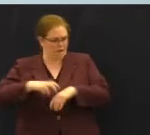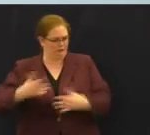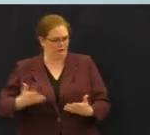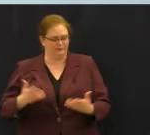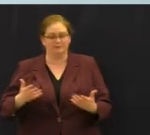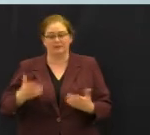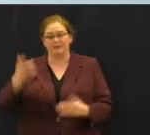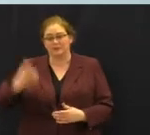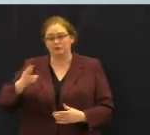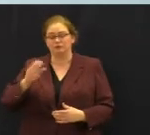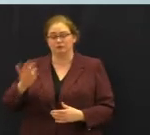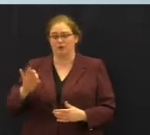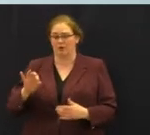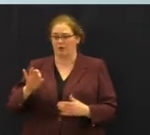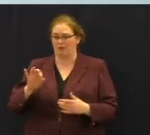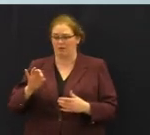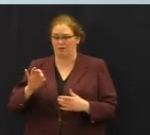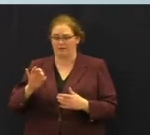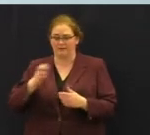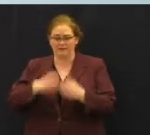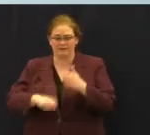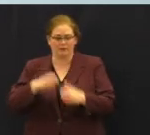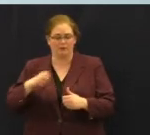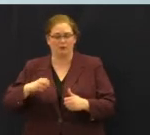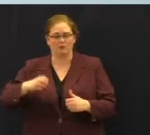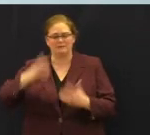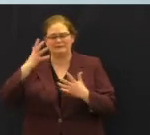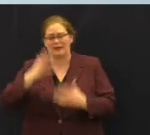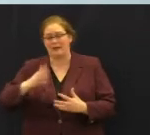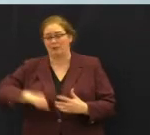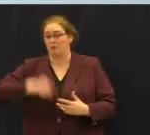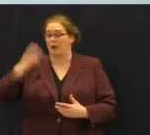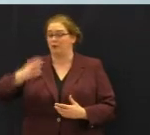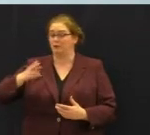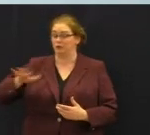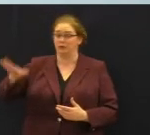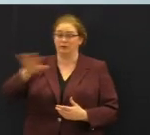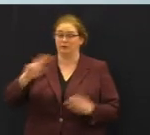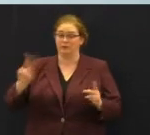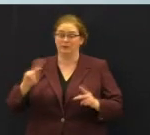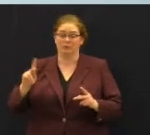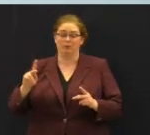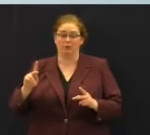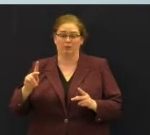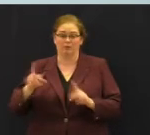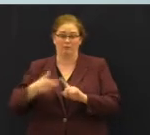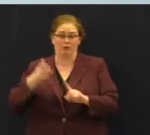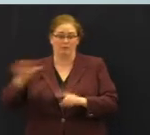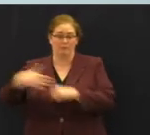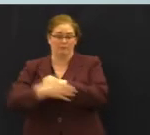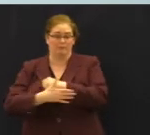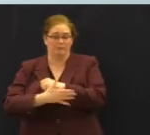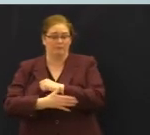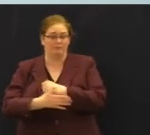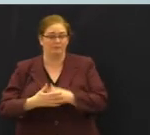the difficult and sad but proud history of the people that came here, like my ancestors, who weren't